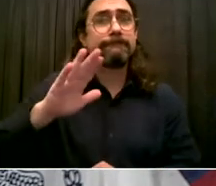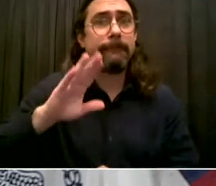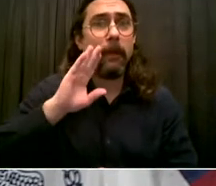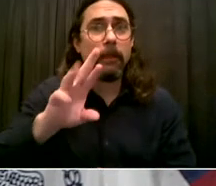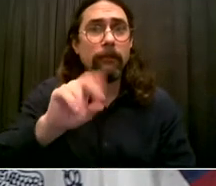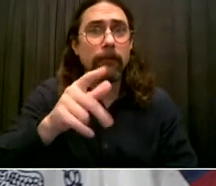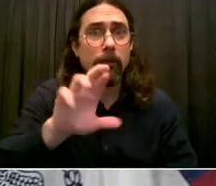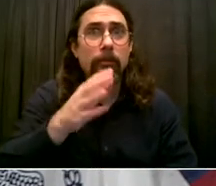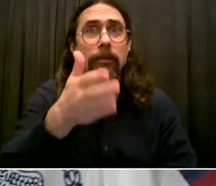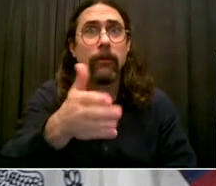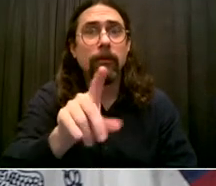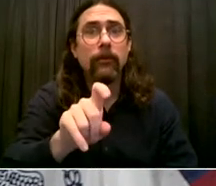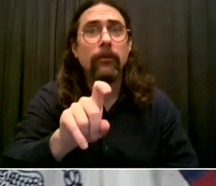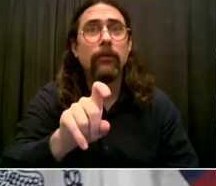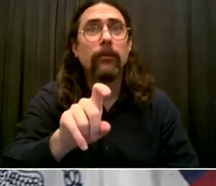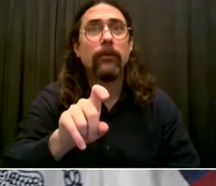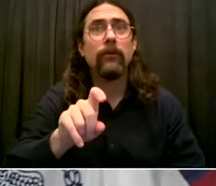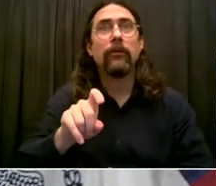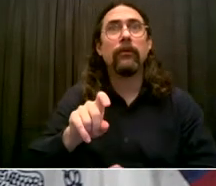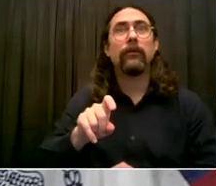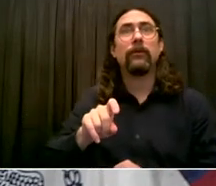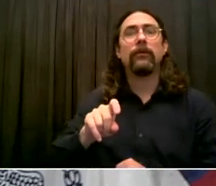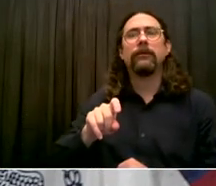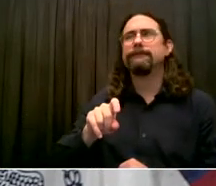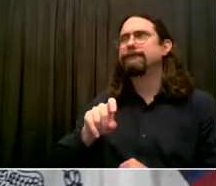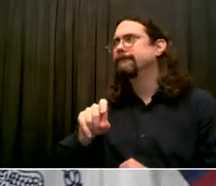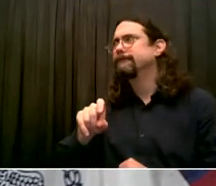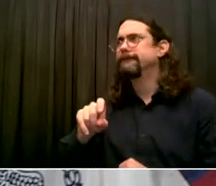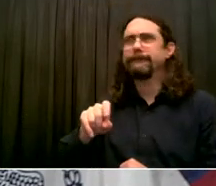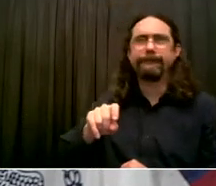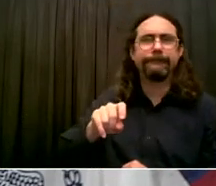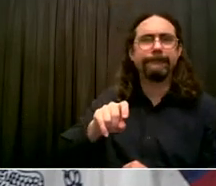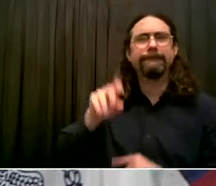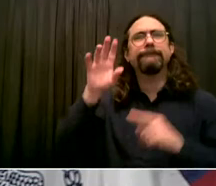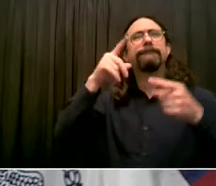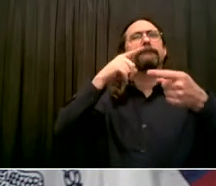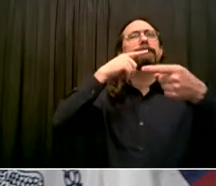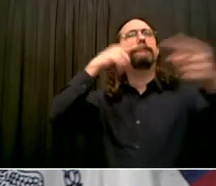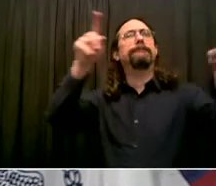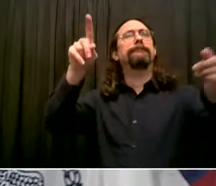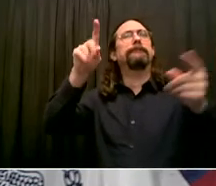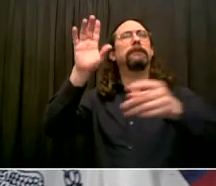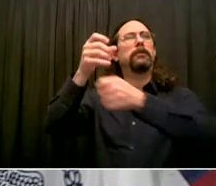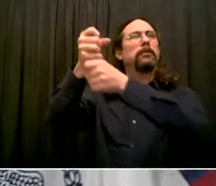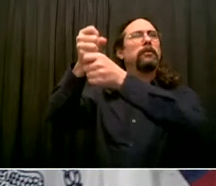All right, we'll go back to Roger. Okay. First question today goes to Marcia Kramer from WCBS.